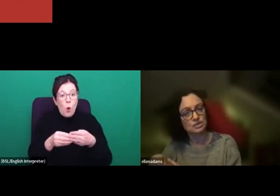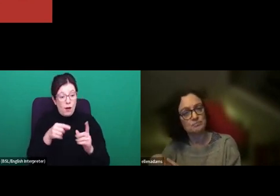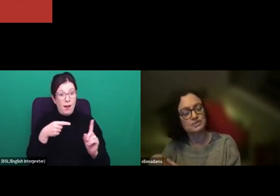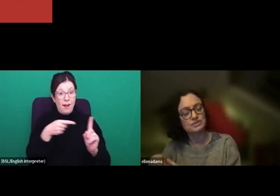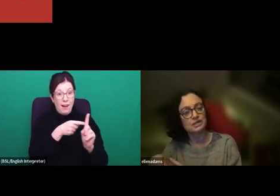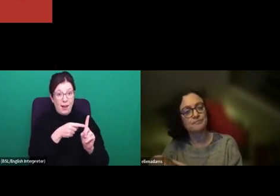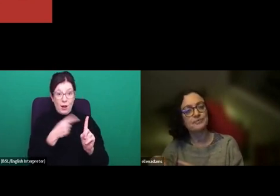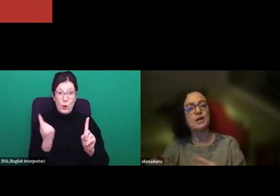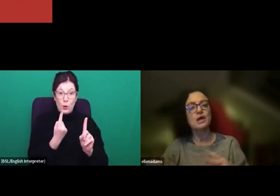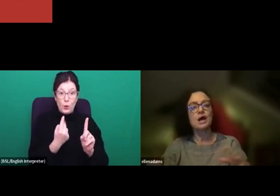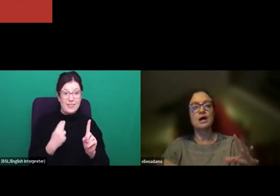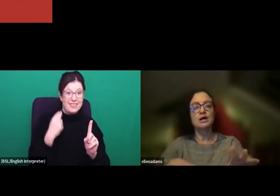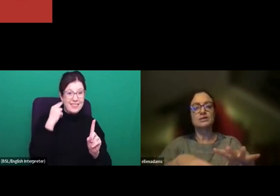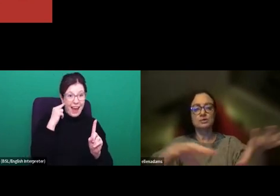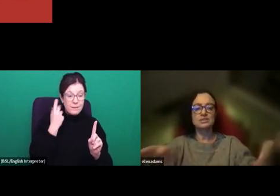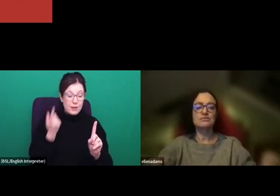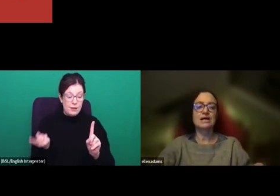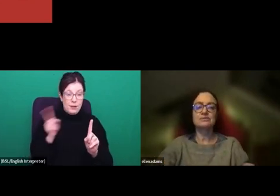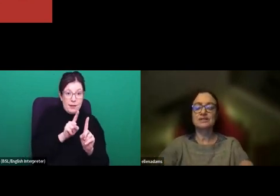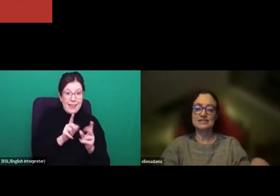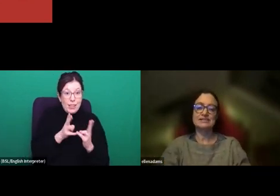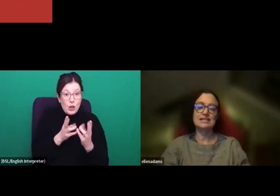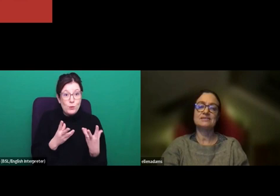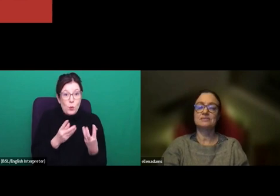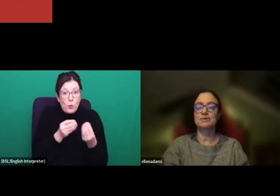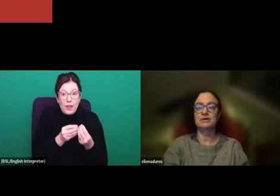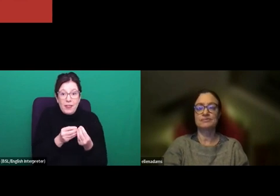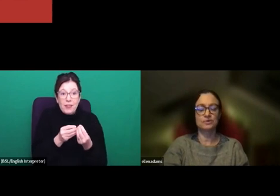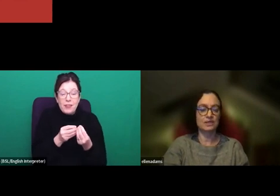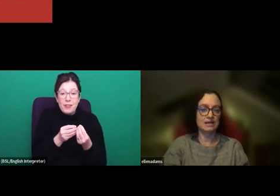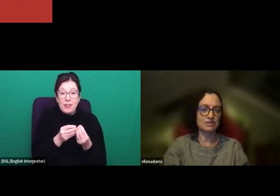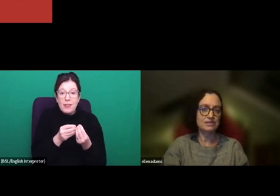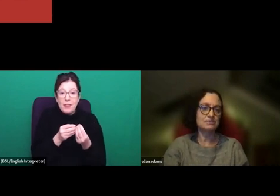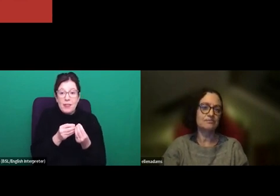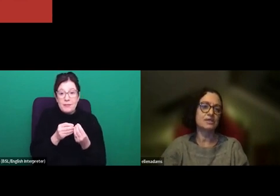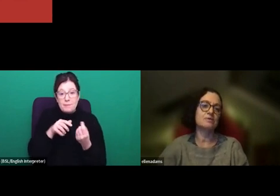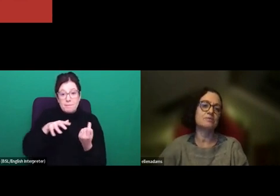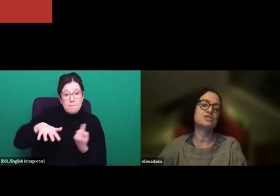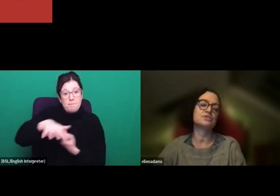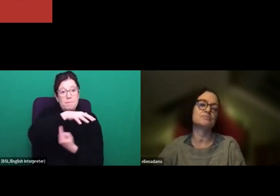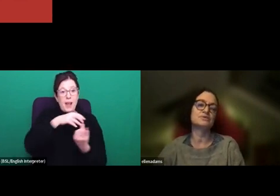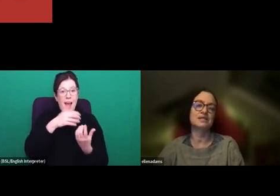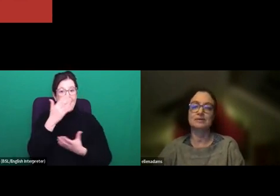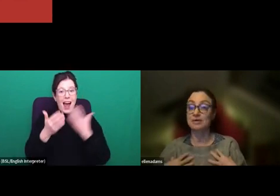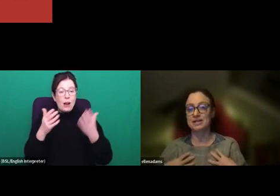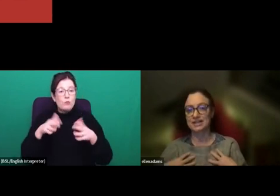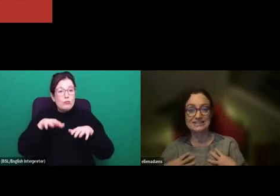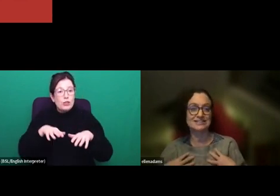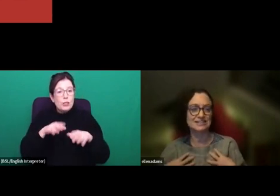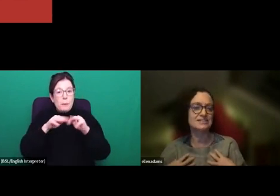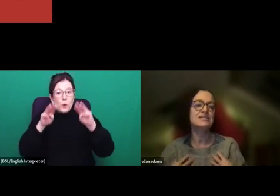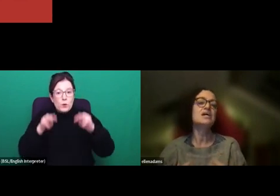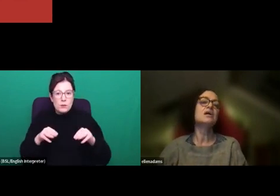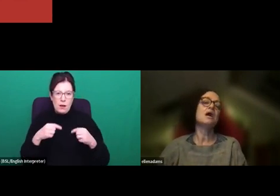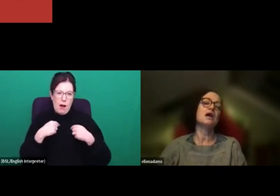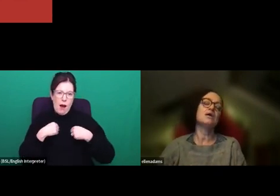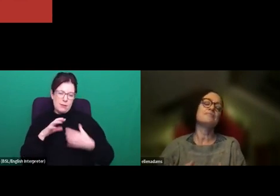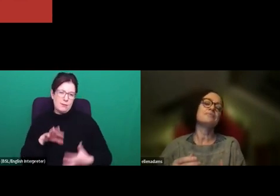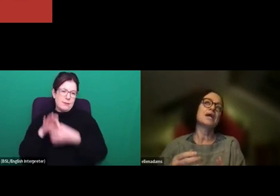an interpreter dotted around, in this case, the Parthenon Galleries of the British Museum. I'm a